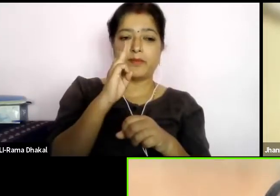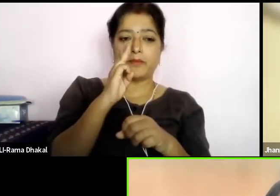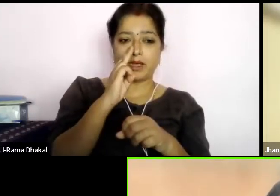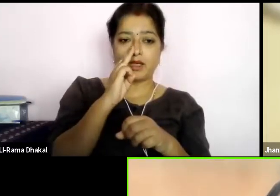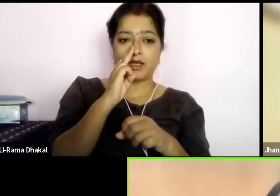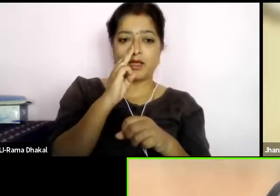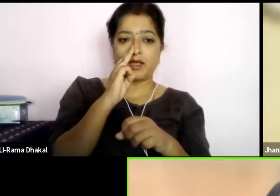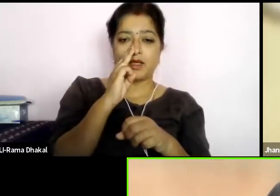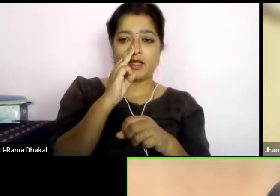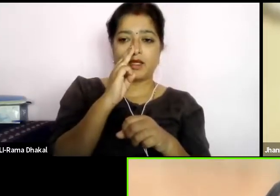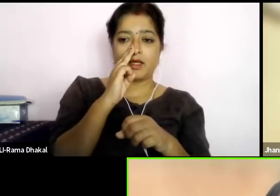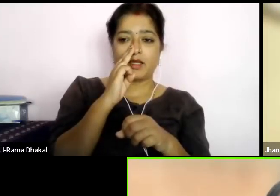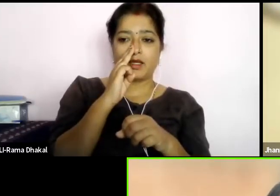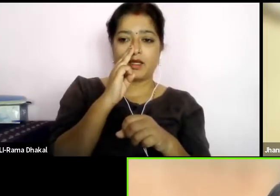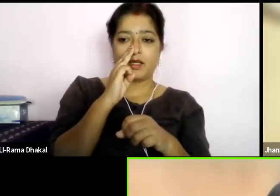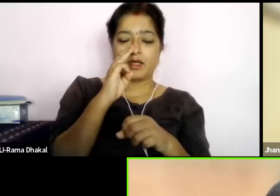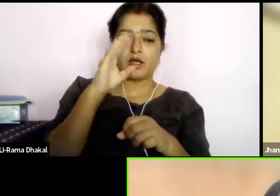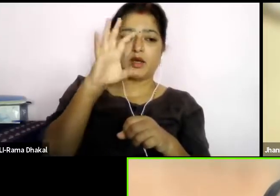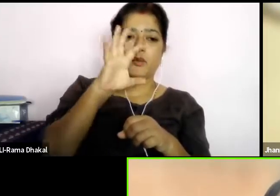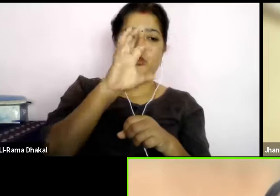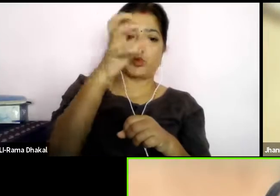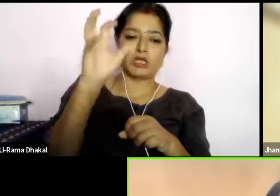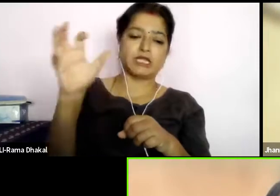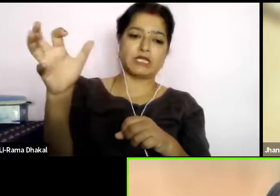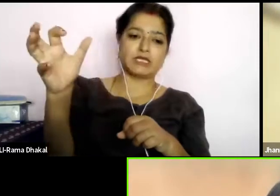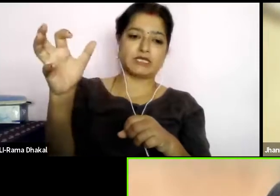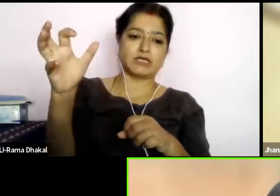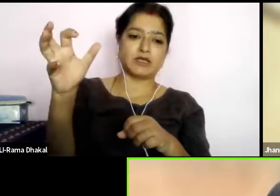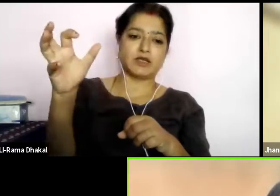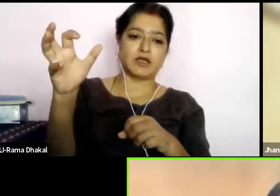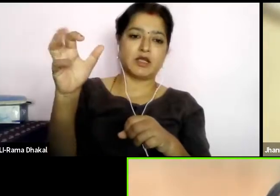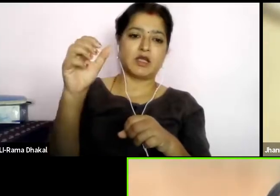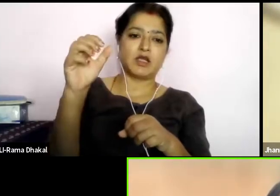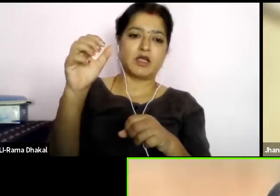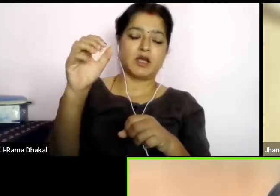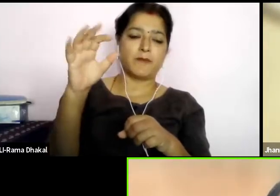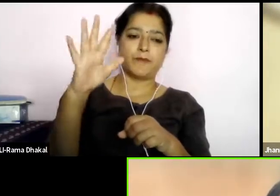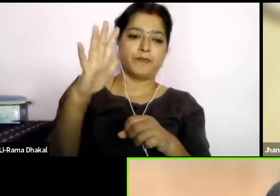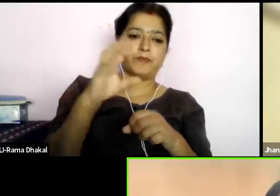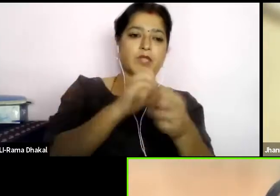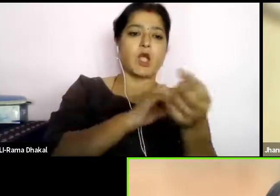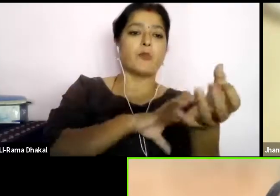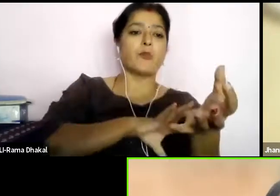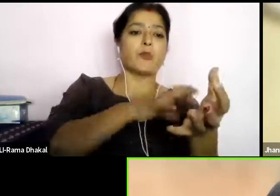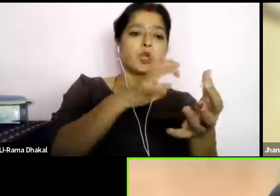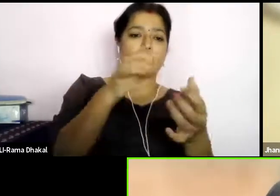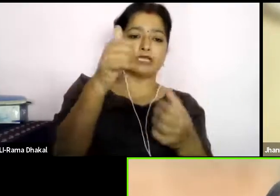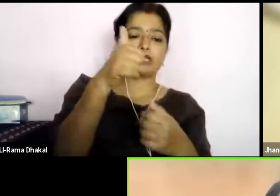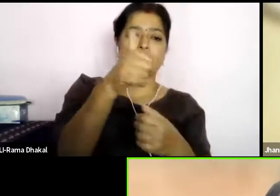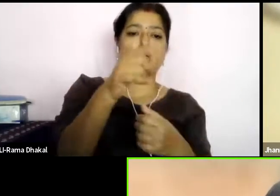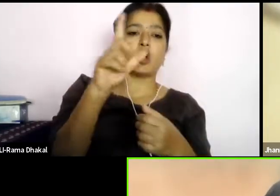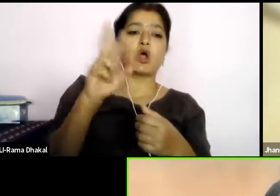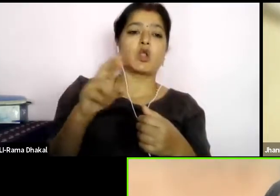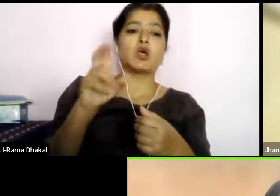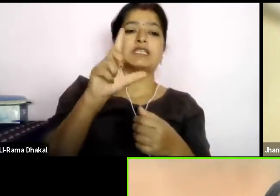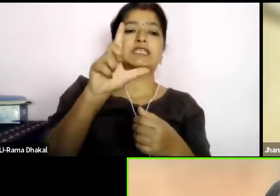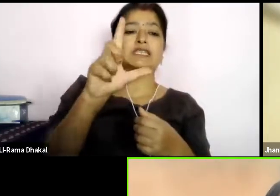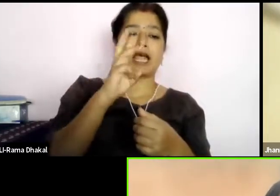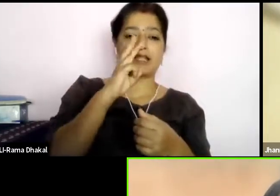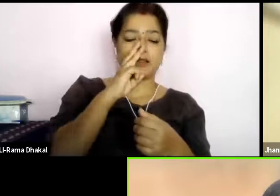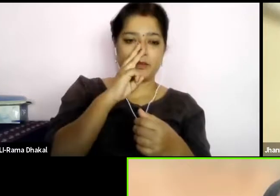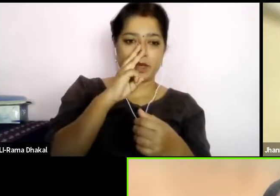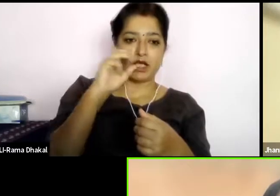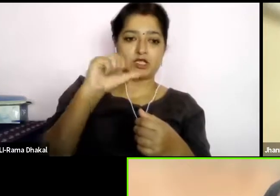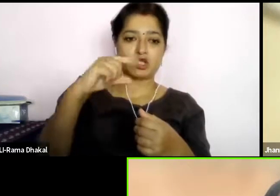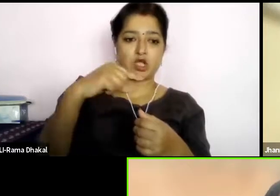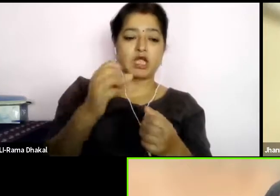6 and 7, which is highly remote area, and it is very geographically far area of Nepal.